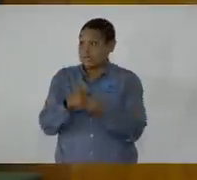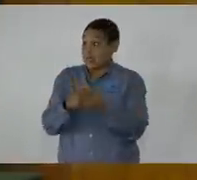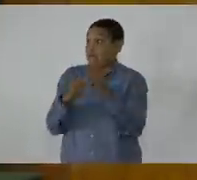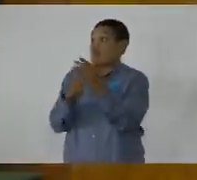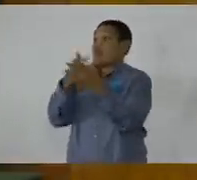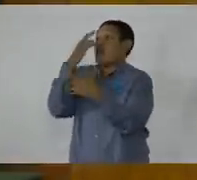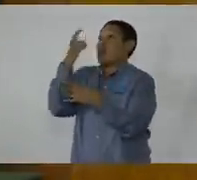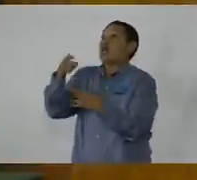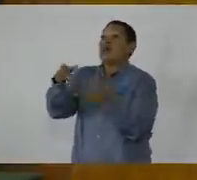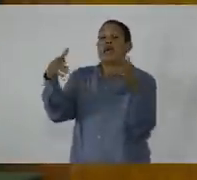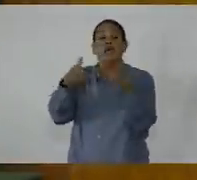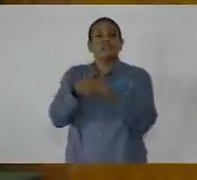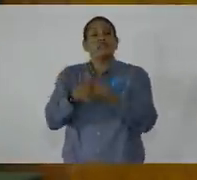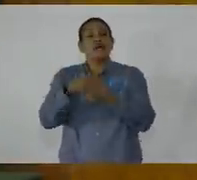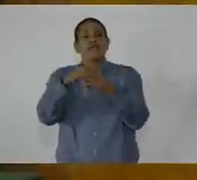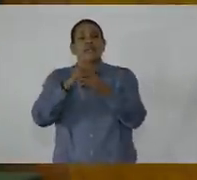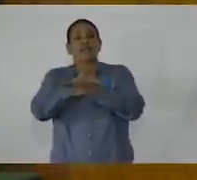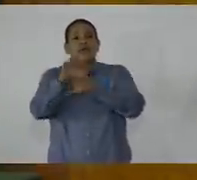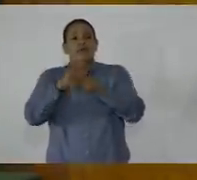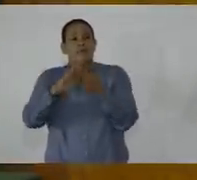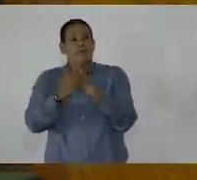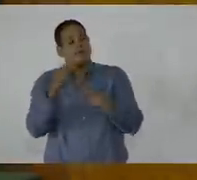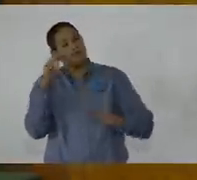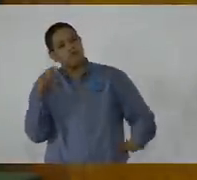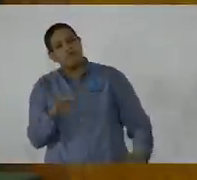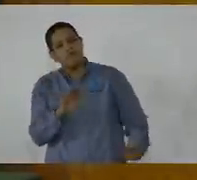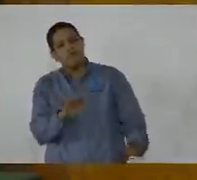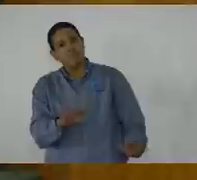sector in the CARICOM region.